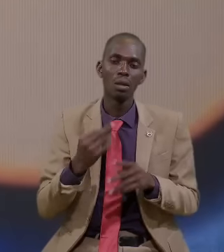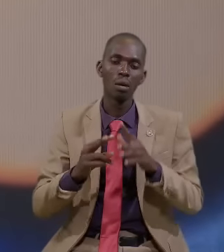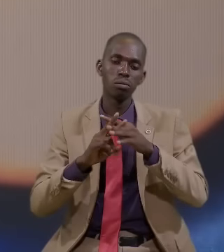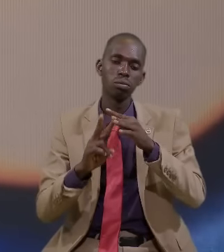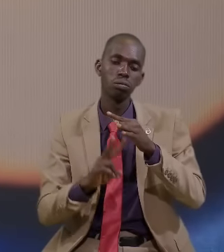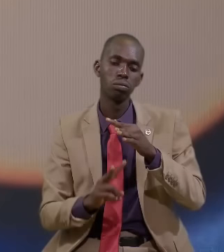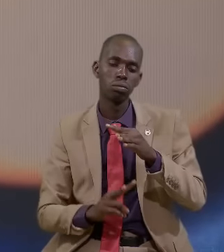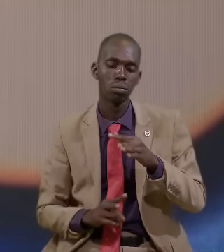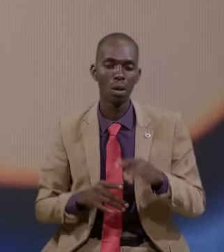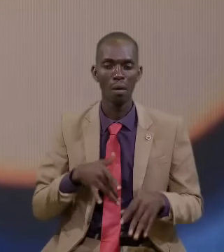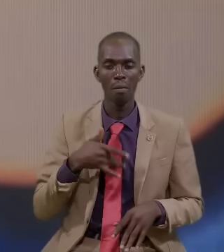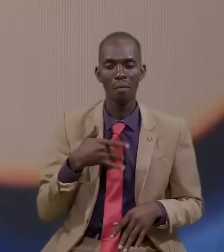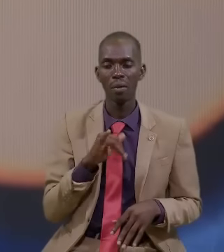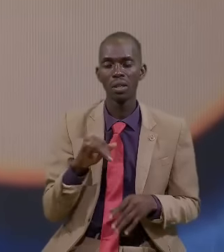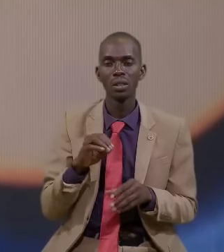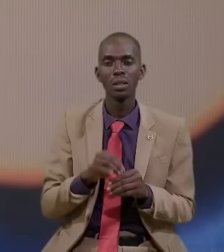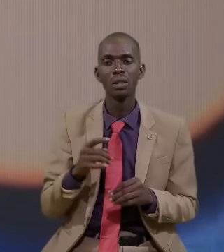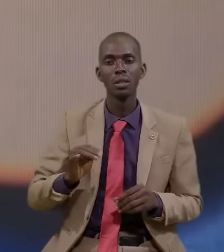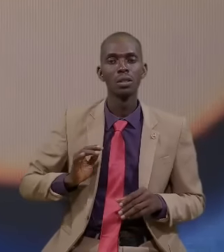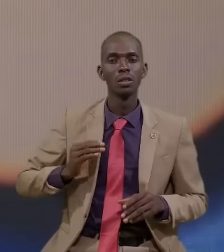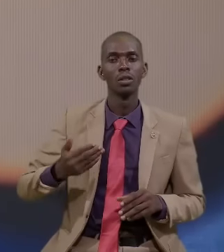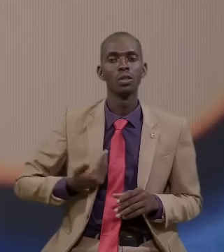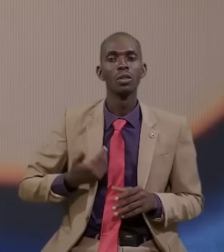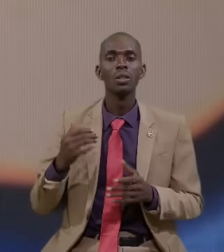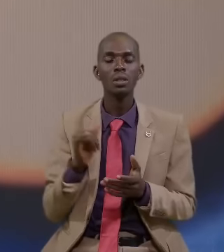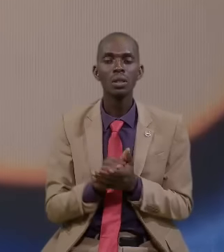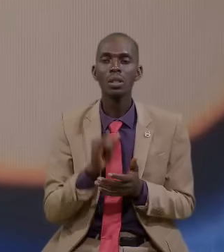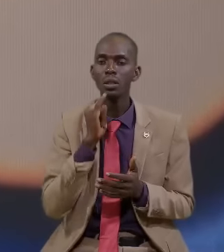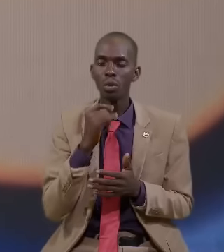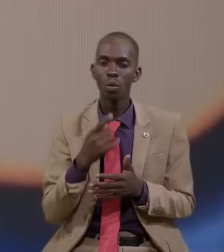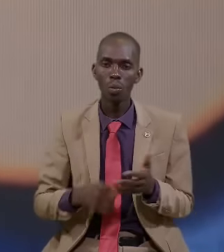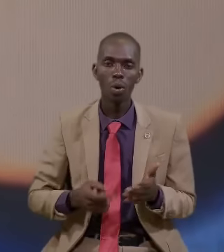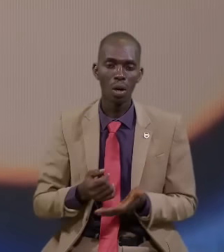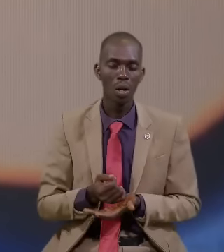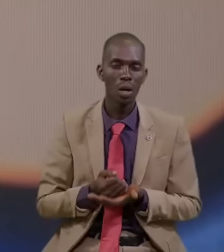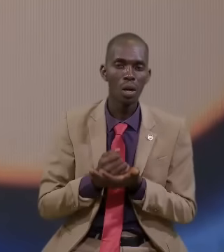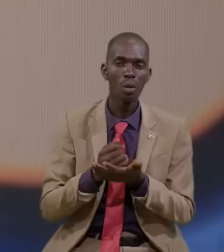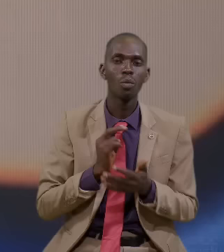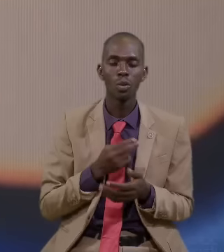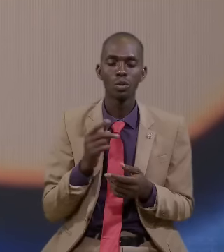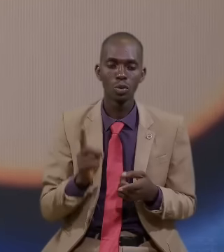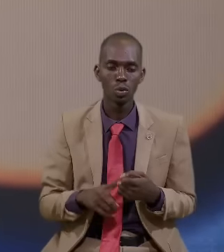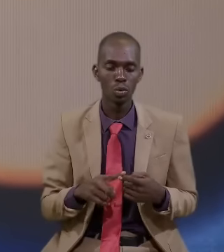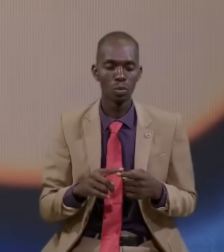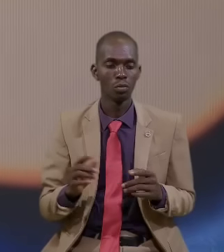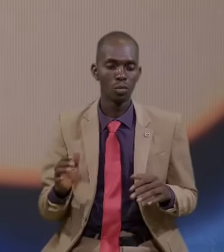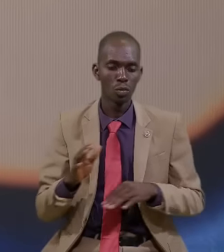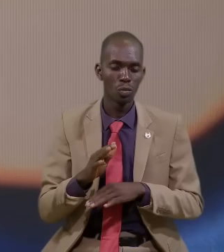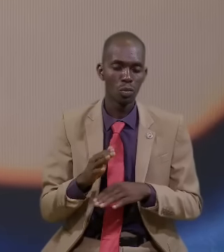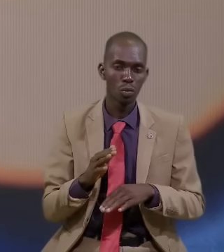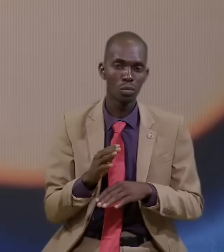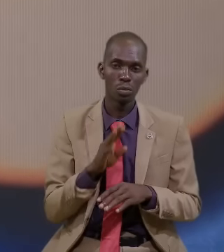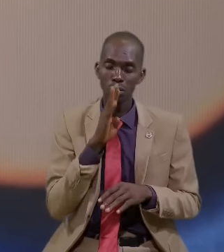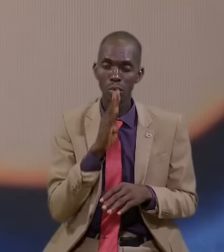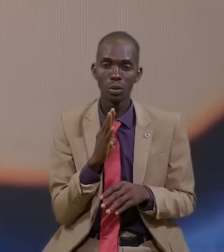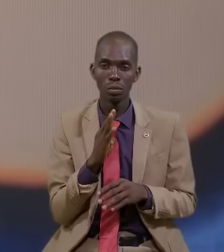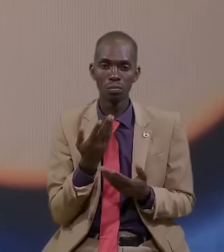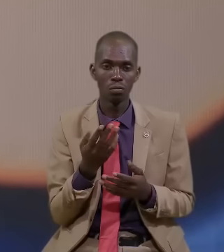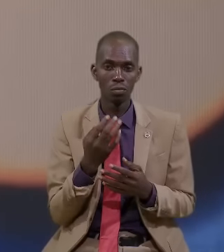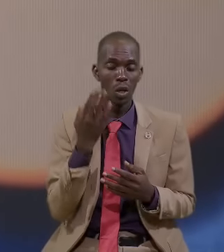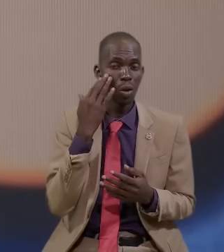soul. That's what makes us to contact ourselves. We're conscious of ourselves. I feel, so